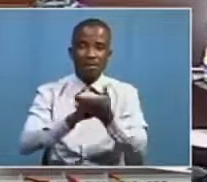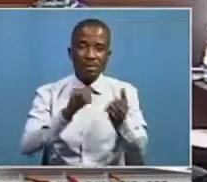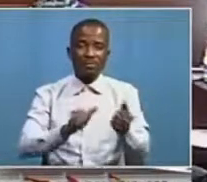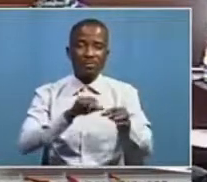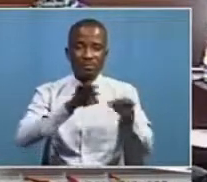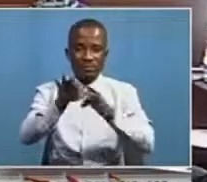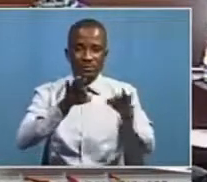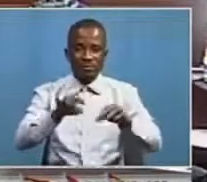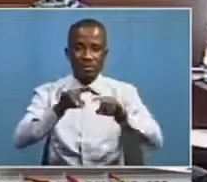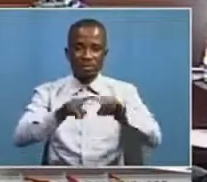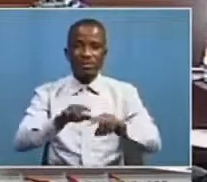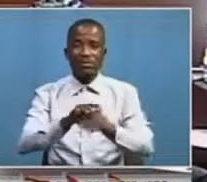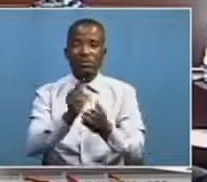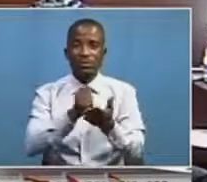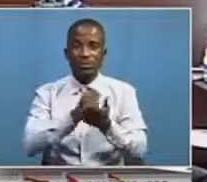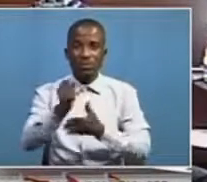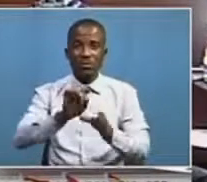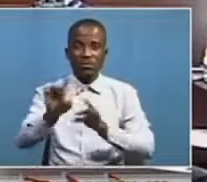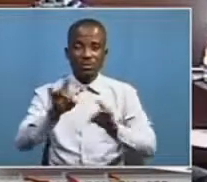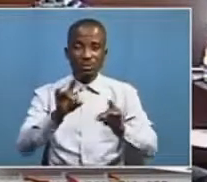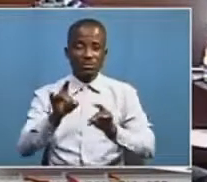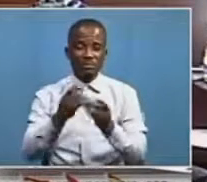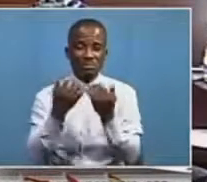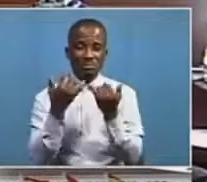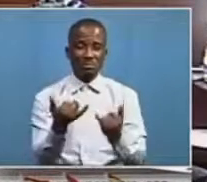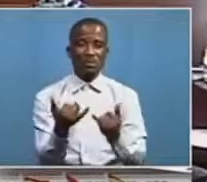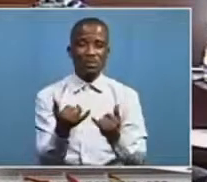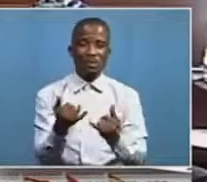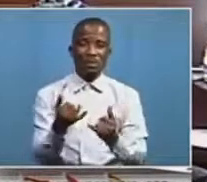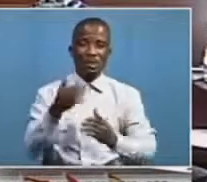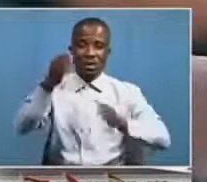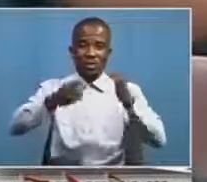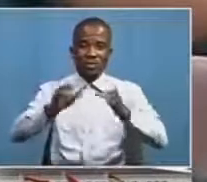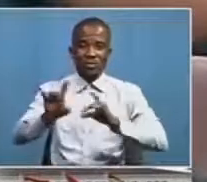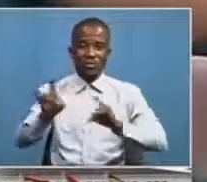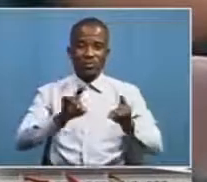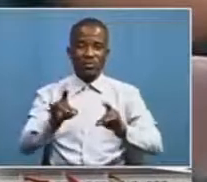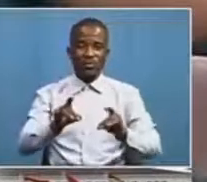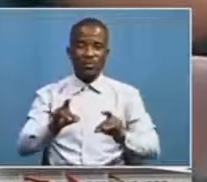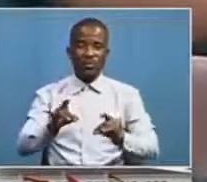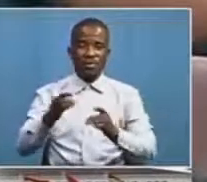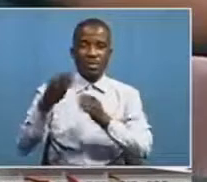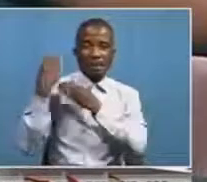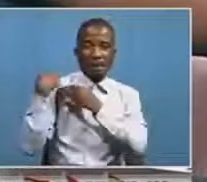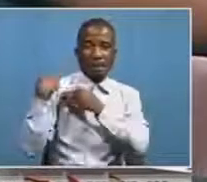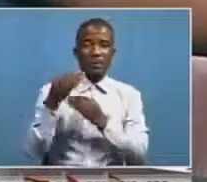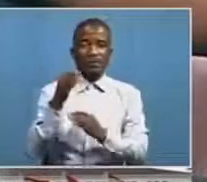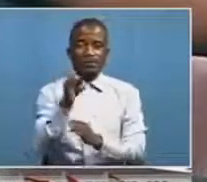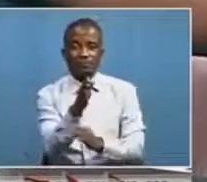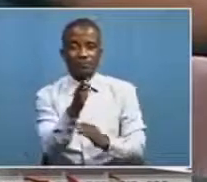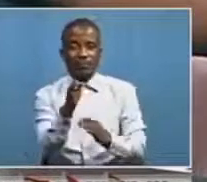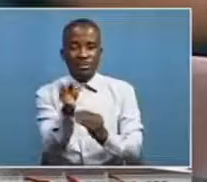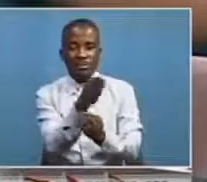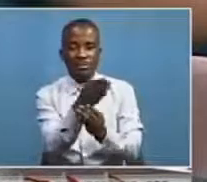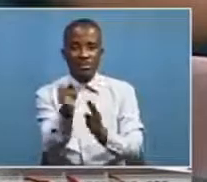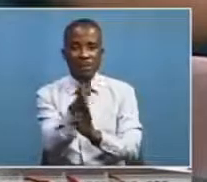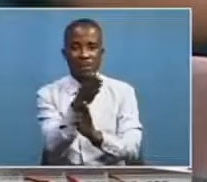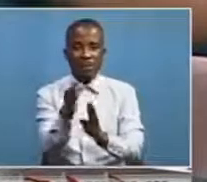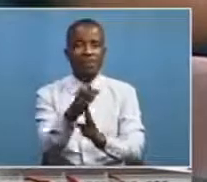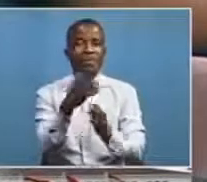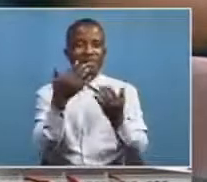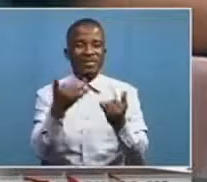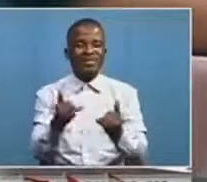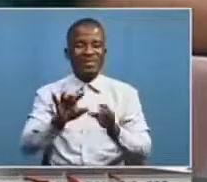concerning a fact in the mind of the tribunal of facts or the court. The burden of persuasion may require a party A to raise